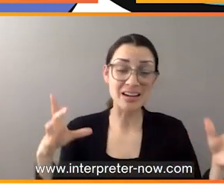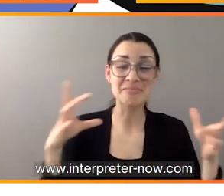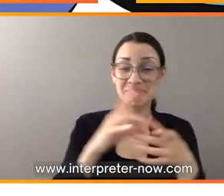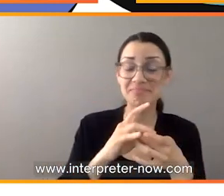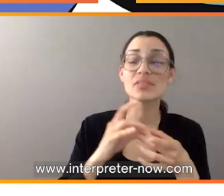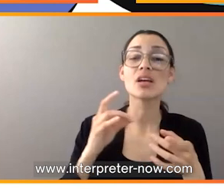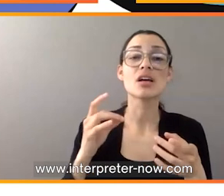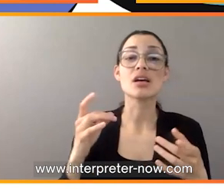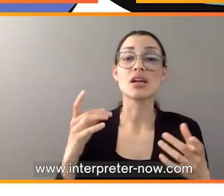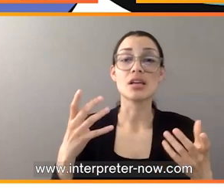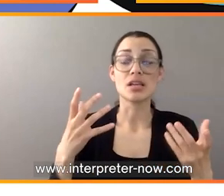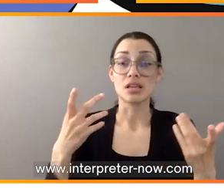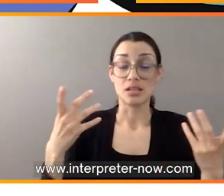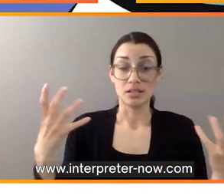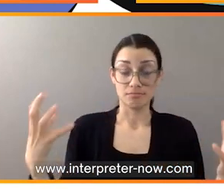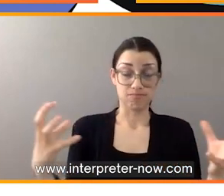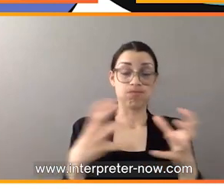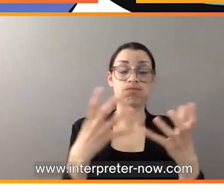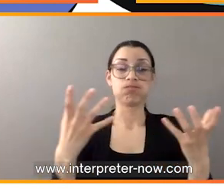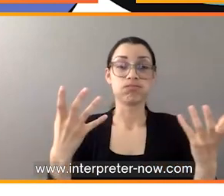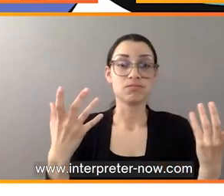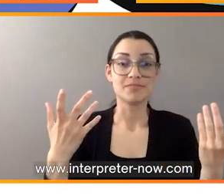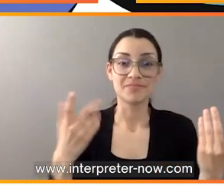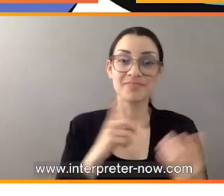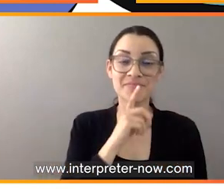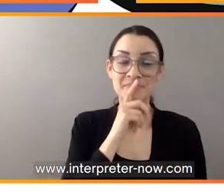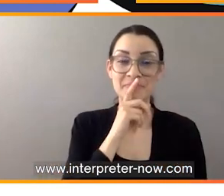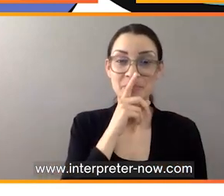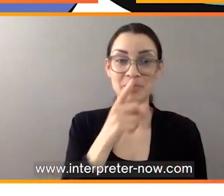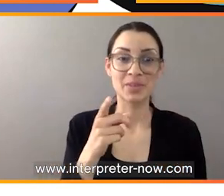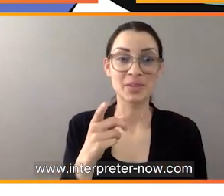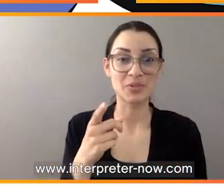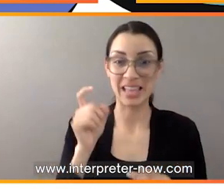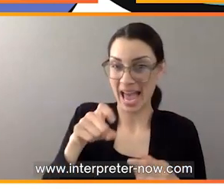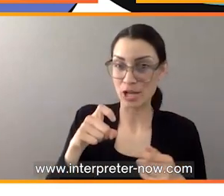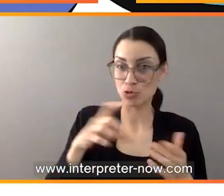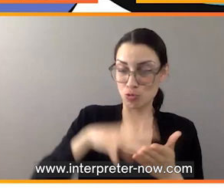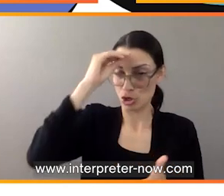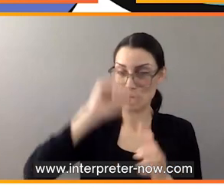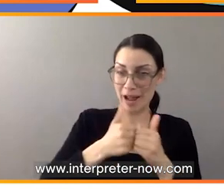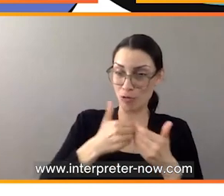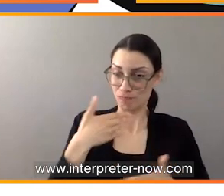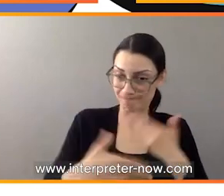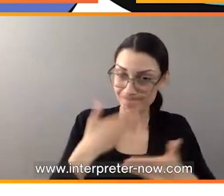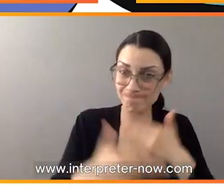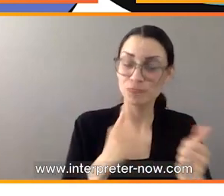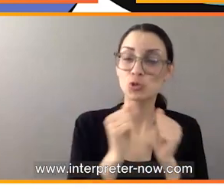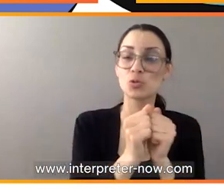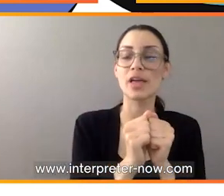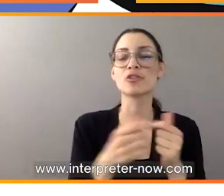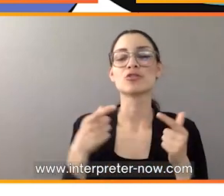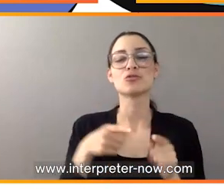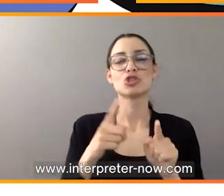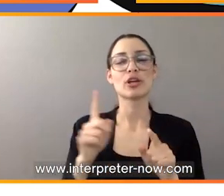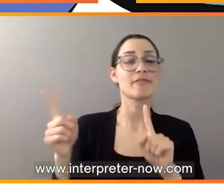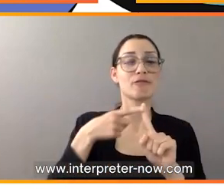know? Mm-hmm. So GameStop, these two companies came together and had to quickly hit the ground running without missing a beat, you know, on